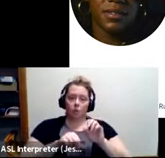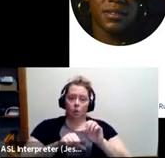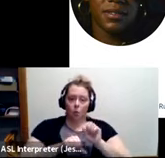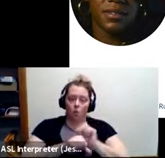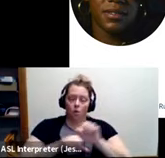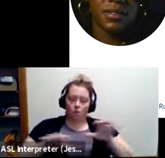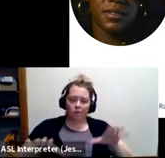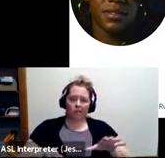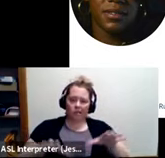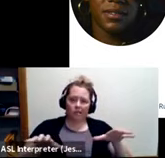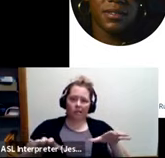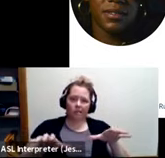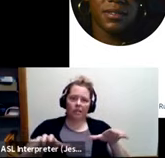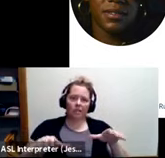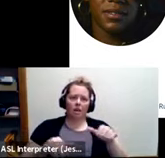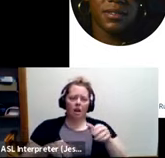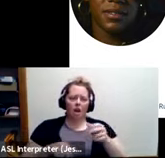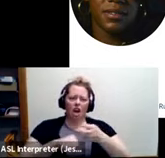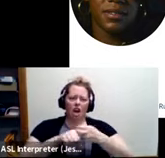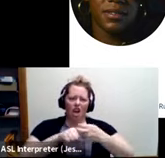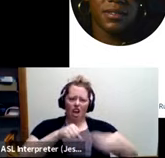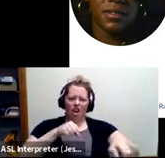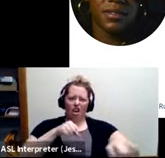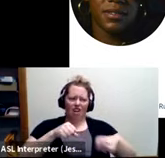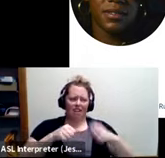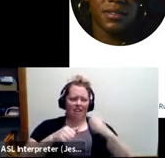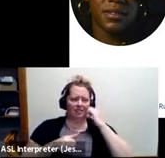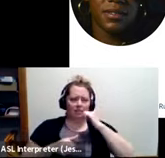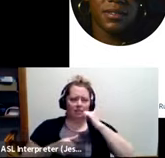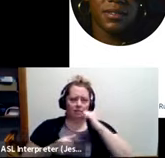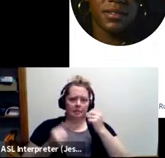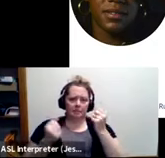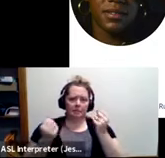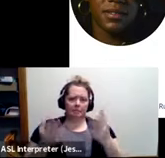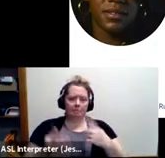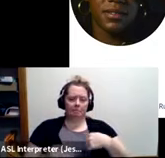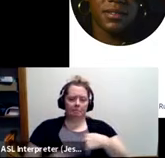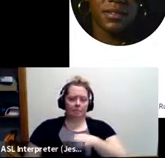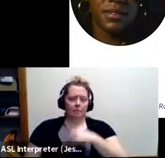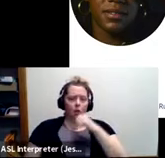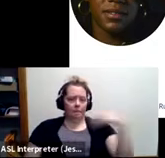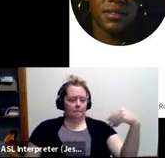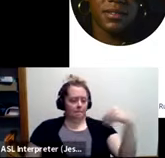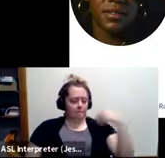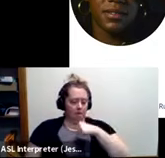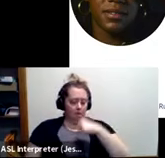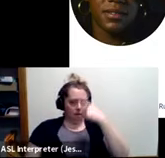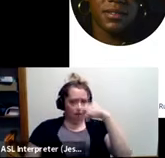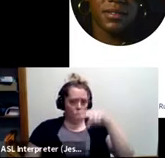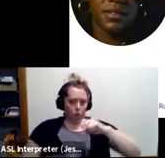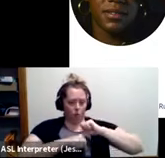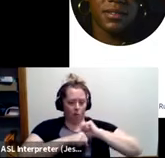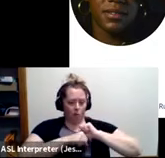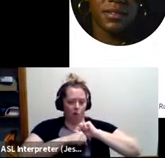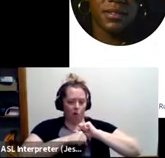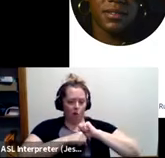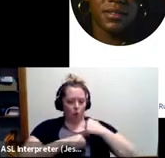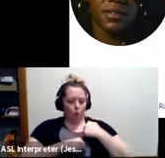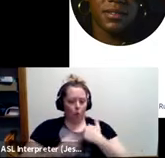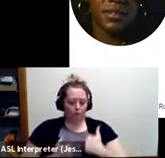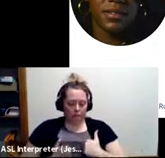everyday thing. A lot of us aren't even getting paid to do the work, right? We're just surviving, trying to